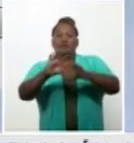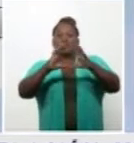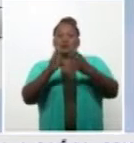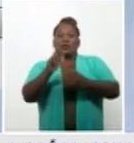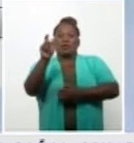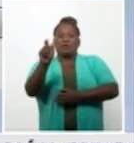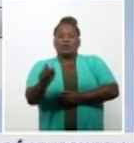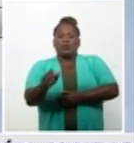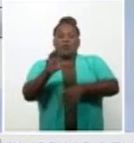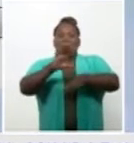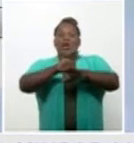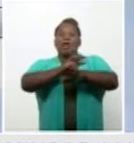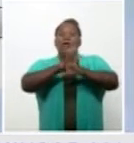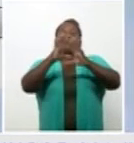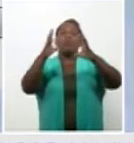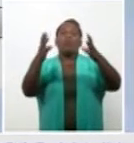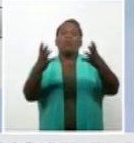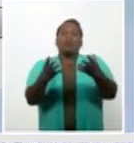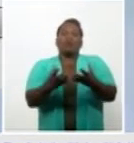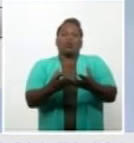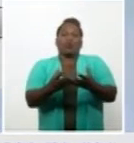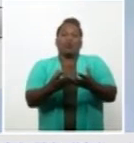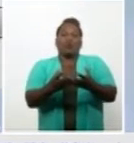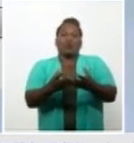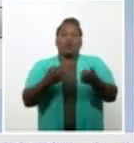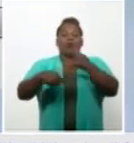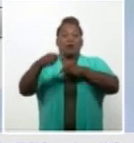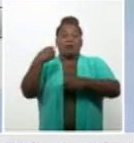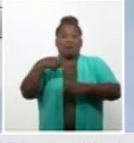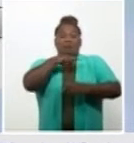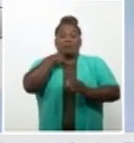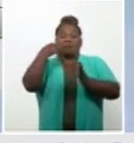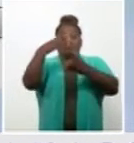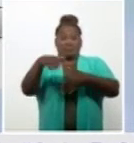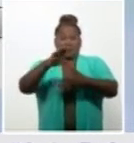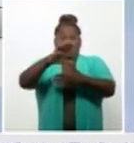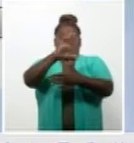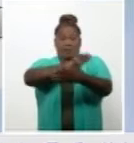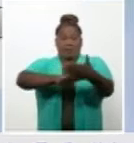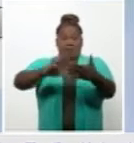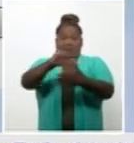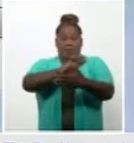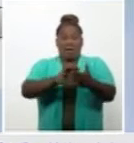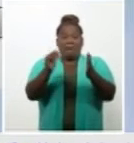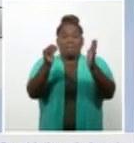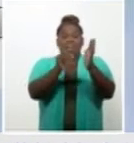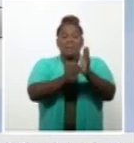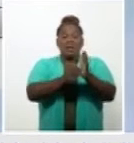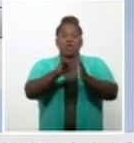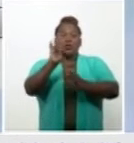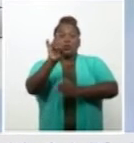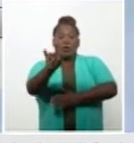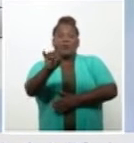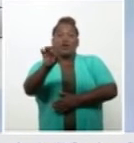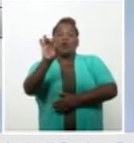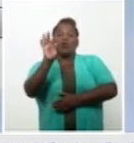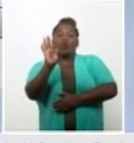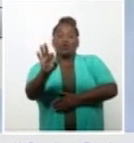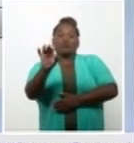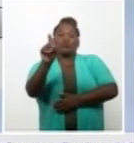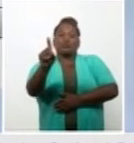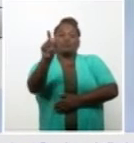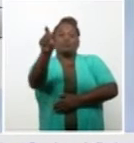165,262 deaths in the region, for a lethality, as we had earlier said, of